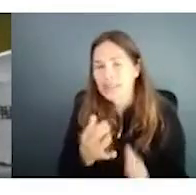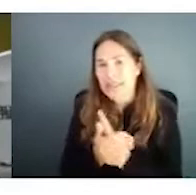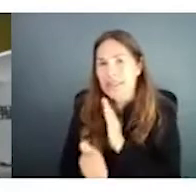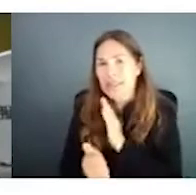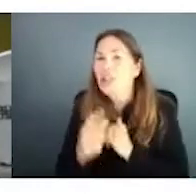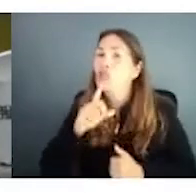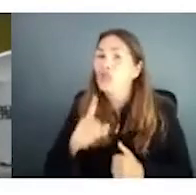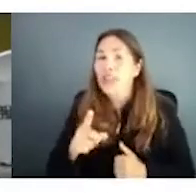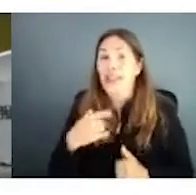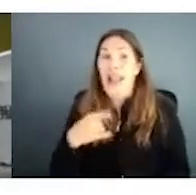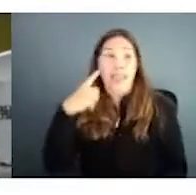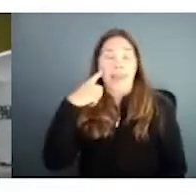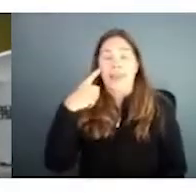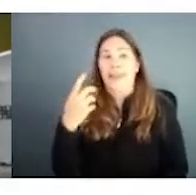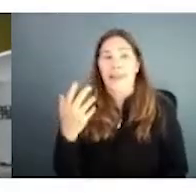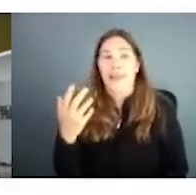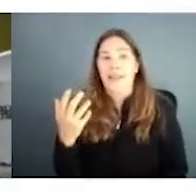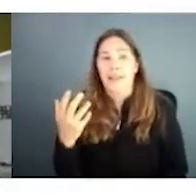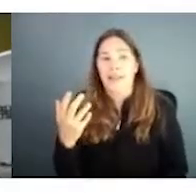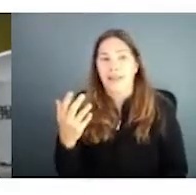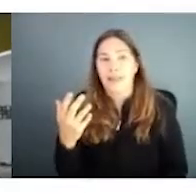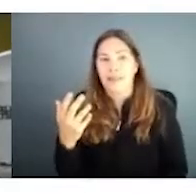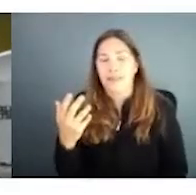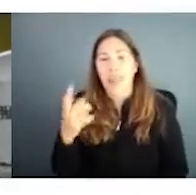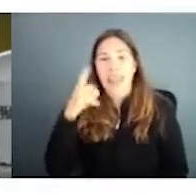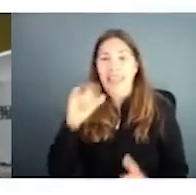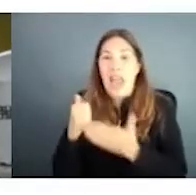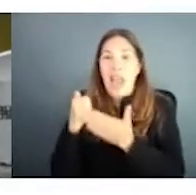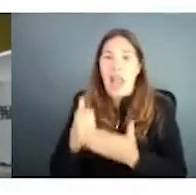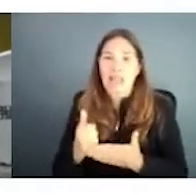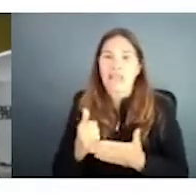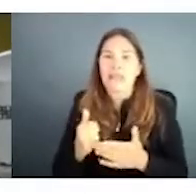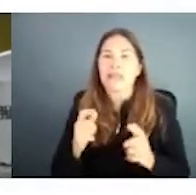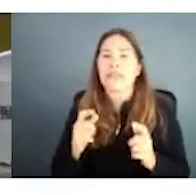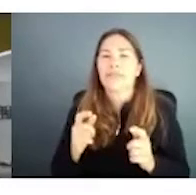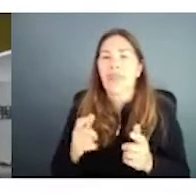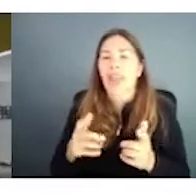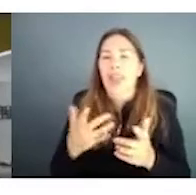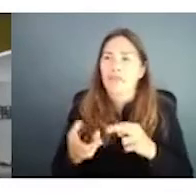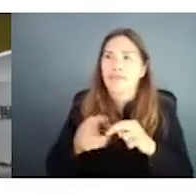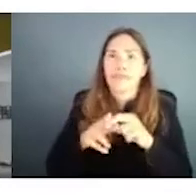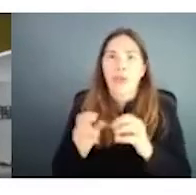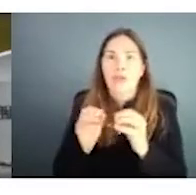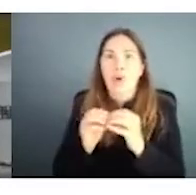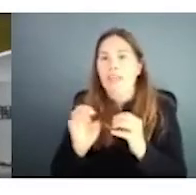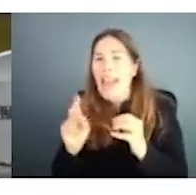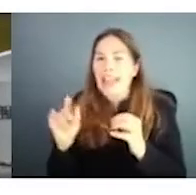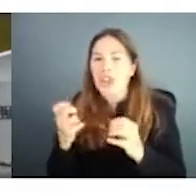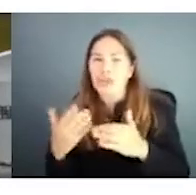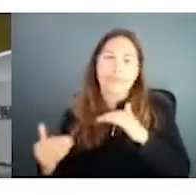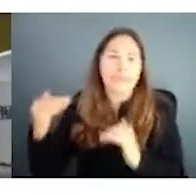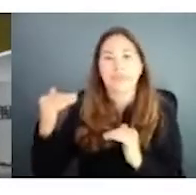it really, I think it helps to give them an edge. I will also say that I've got more emails for